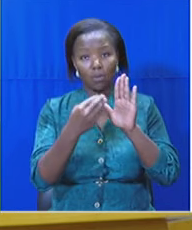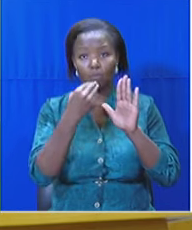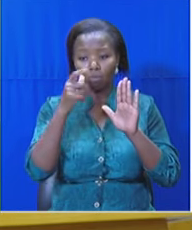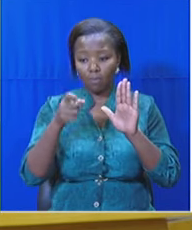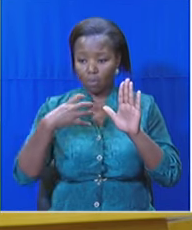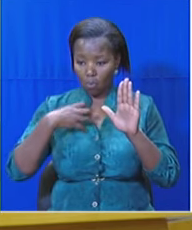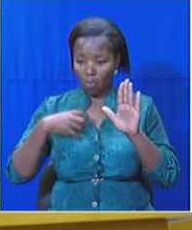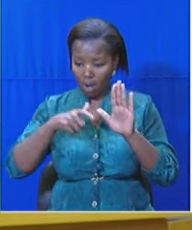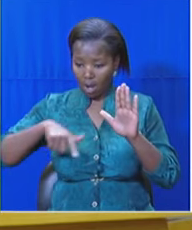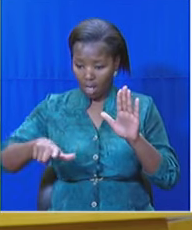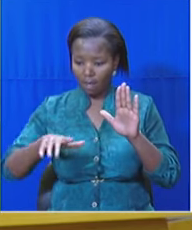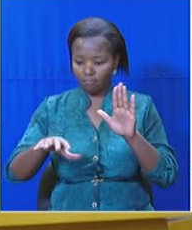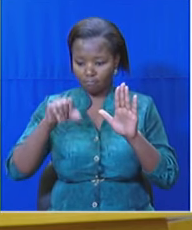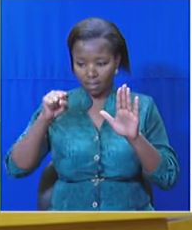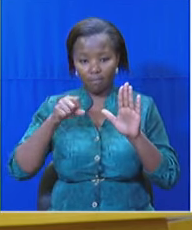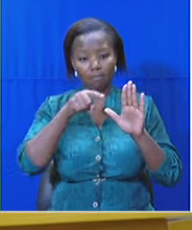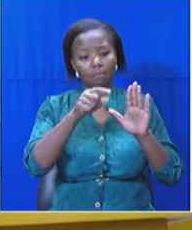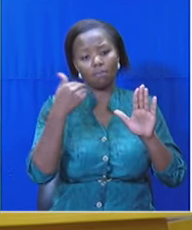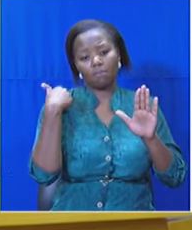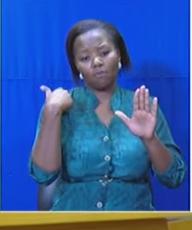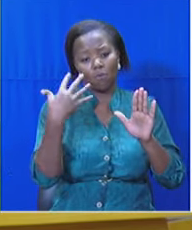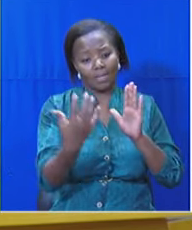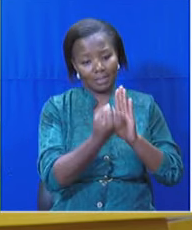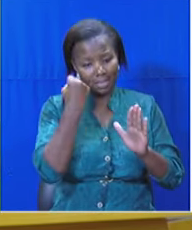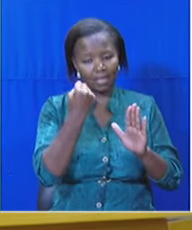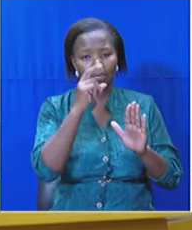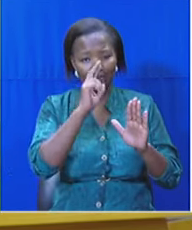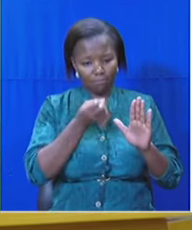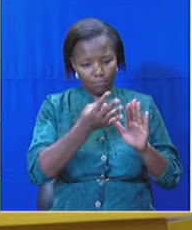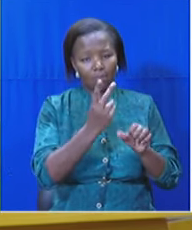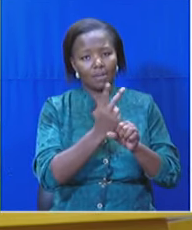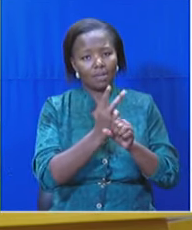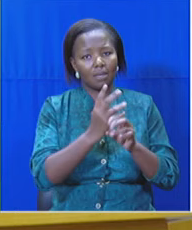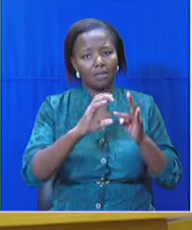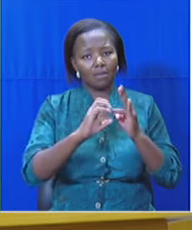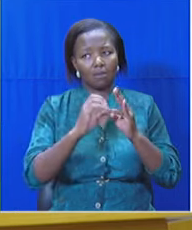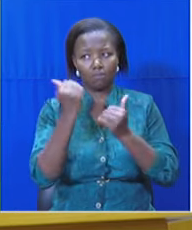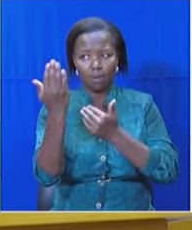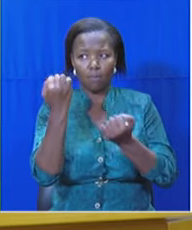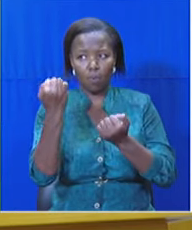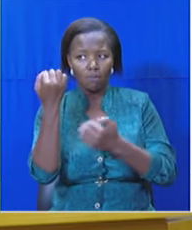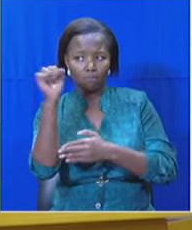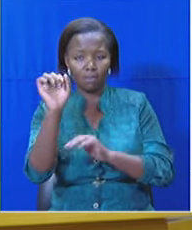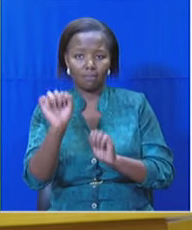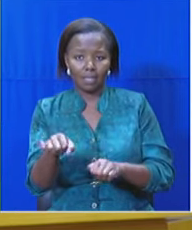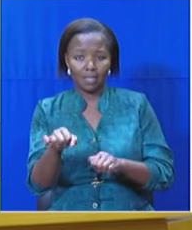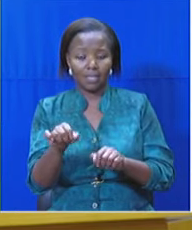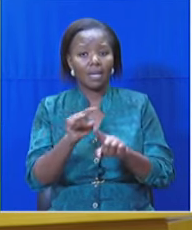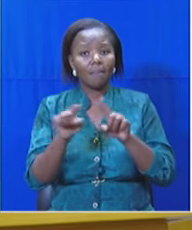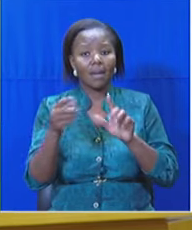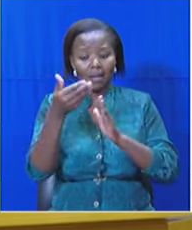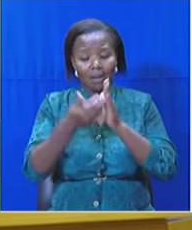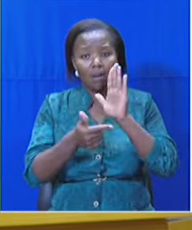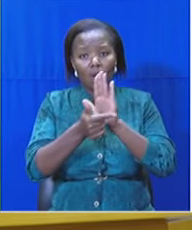and leave it to those affected to seek redress in the courts. Common law